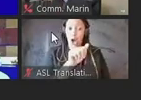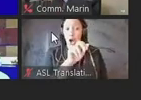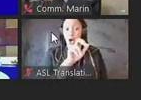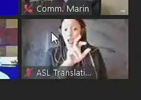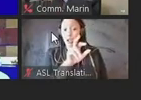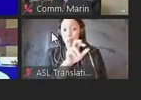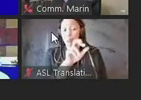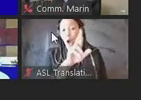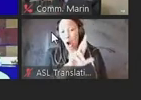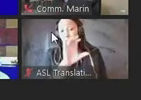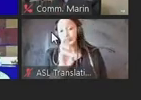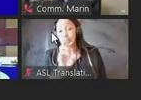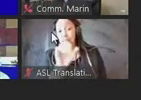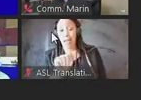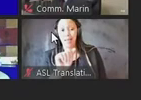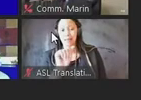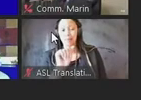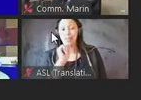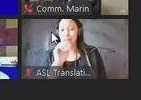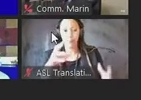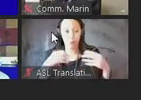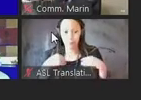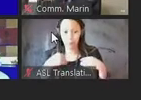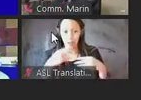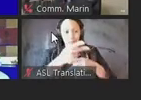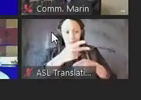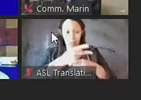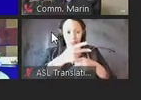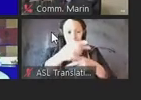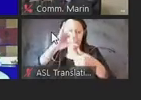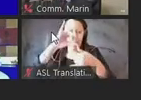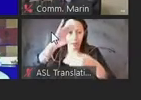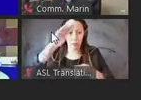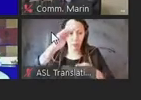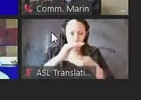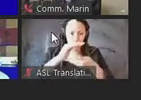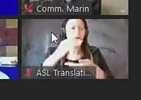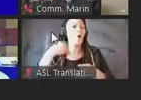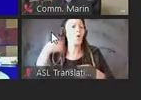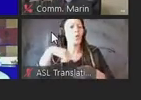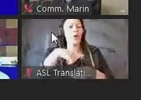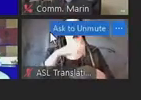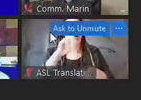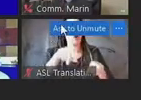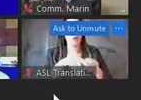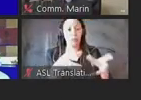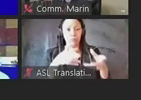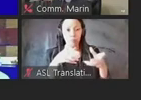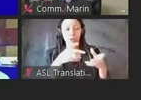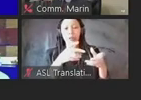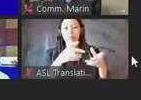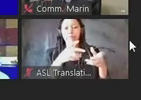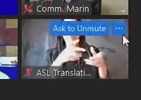personal reasons, will not accept a restrictive declaration to keep the height lower. So we have agreed and desire to accommodate them